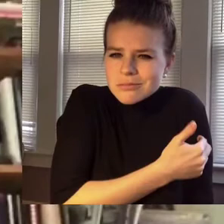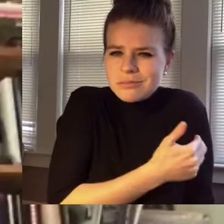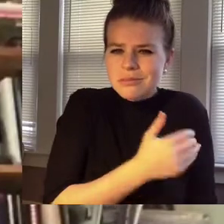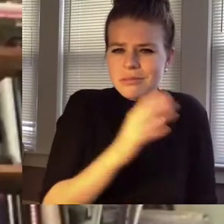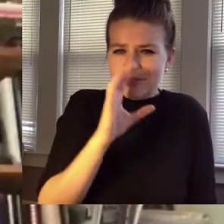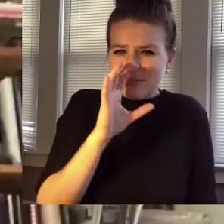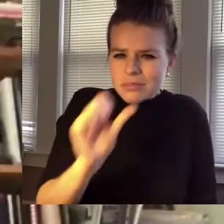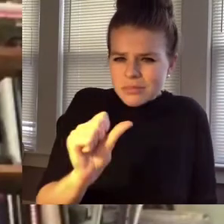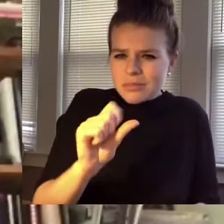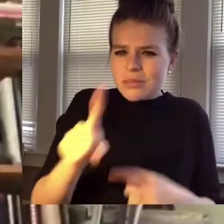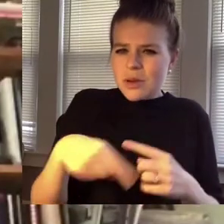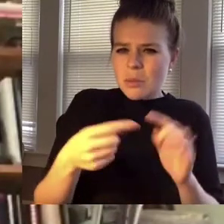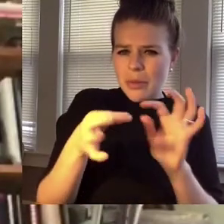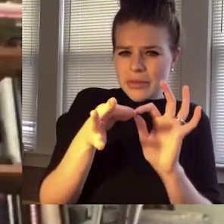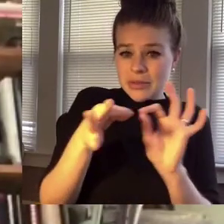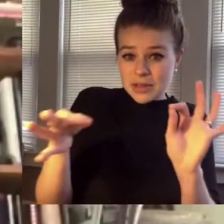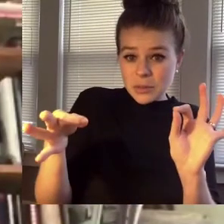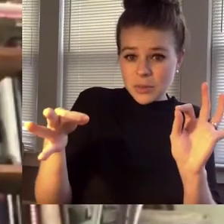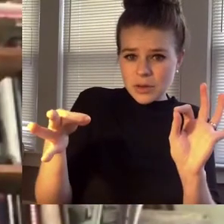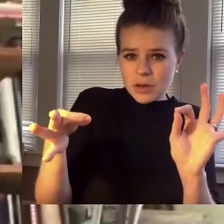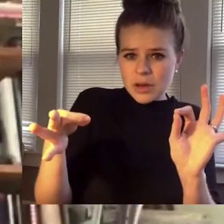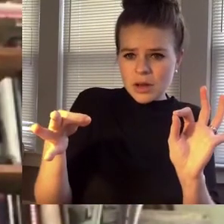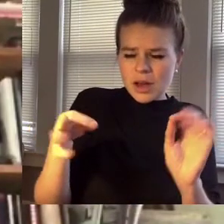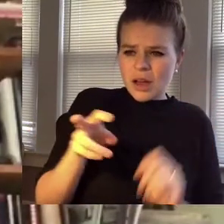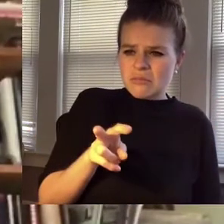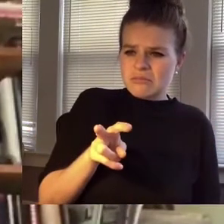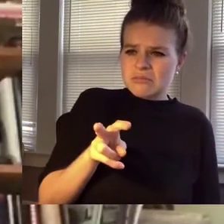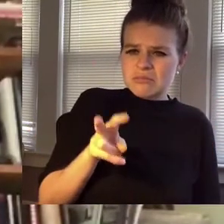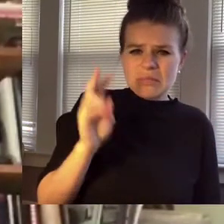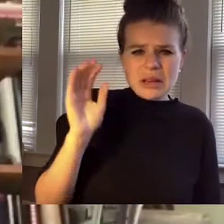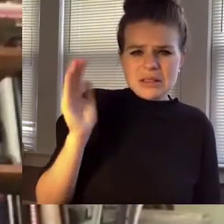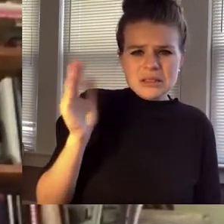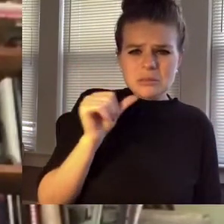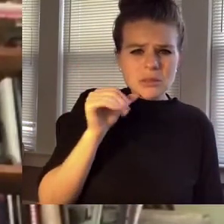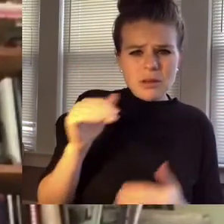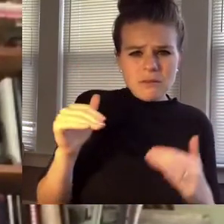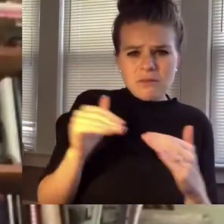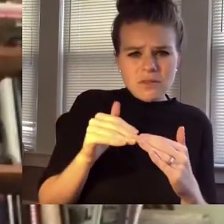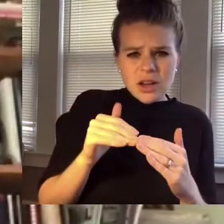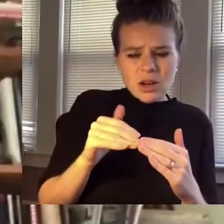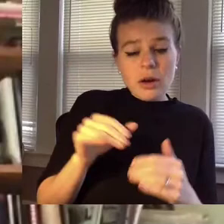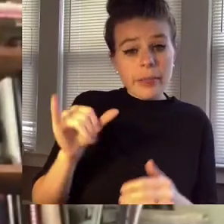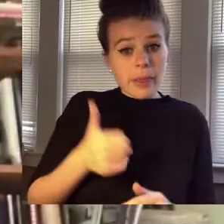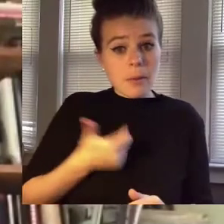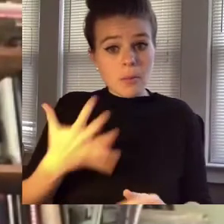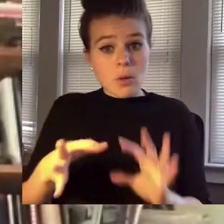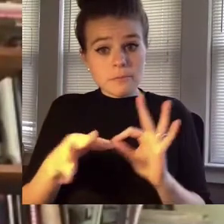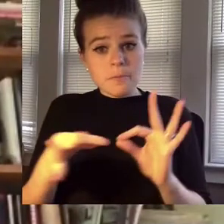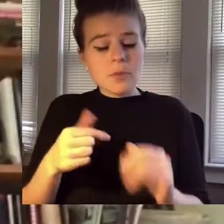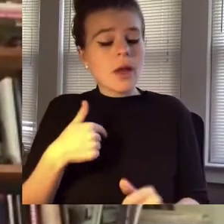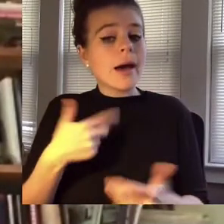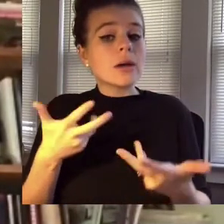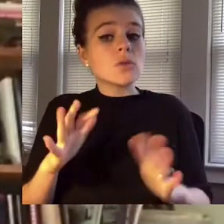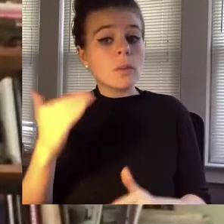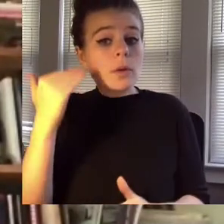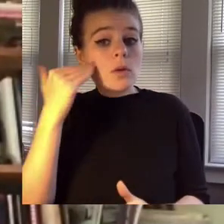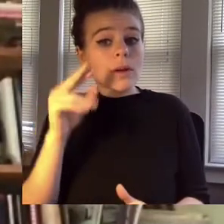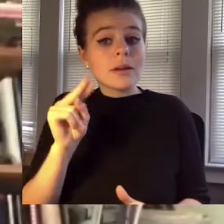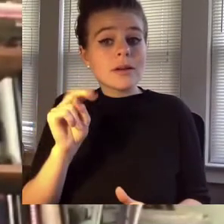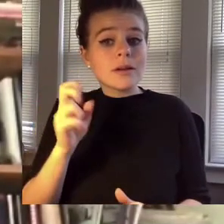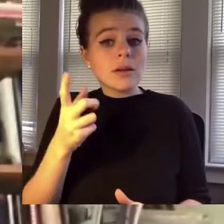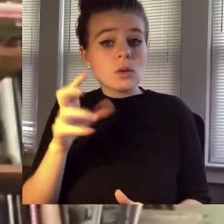is, it seems unfair to sort of place on this poet who says, "I don't want to be known as a Negro